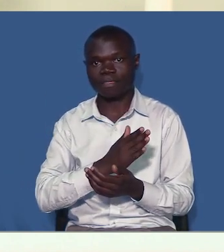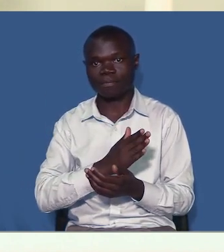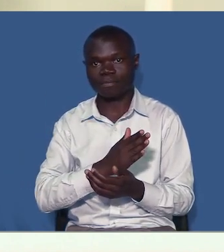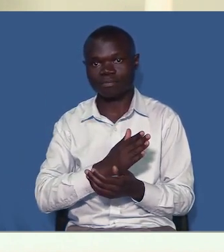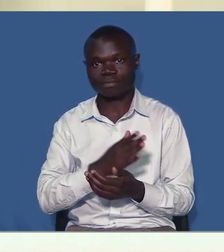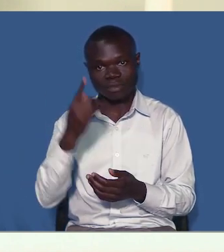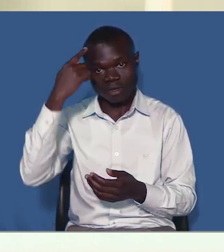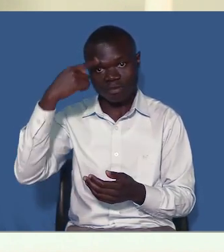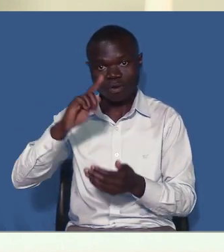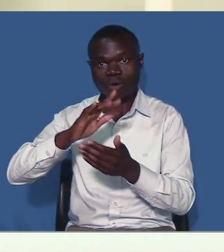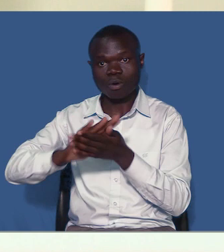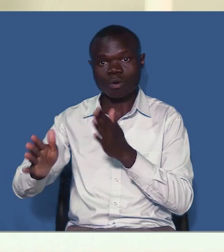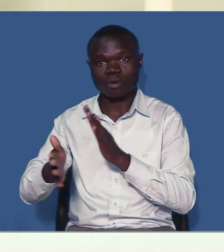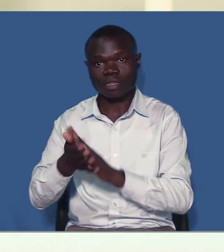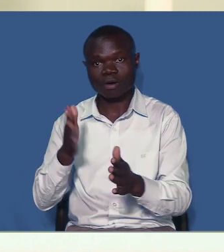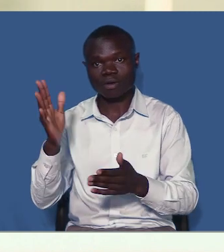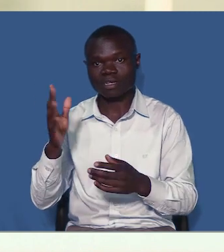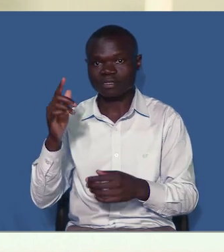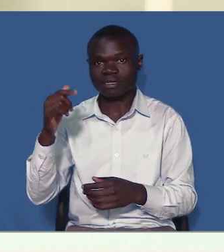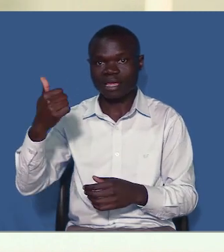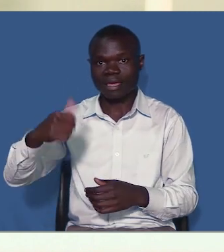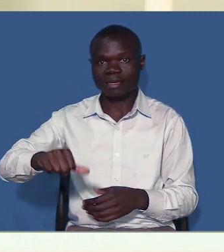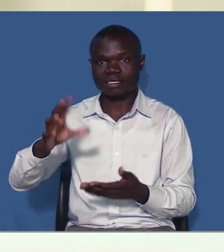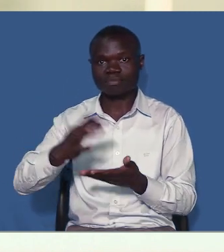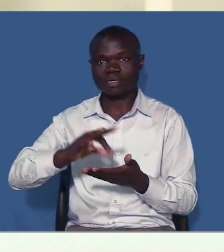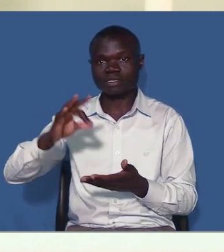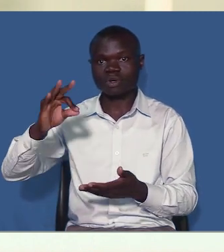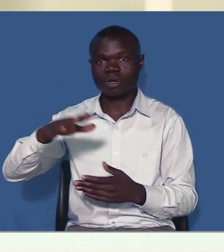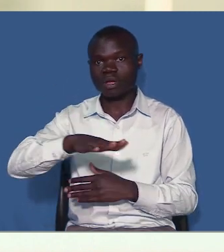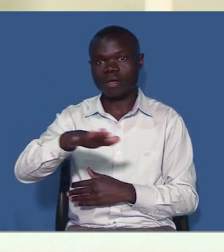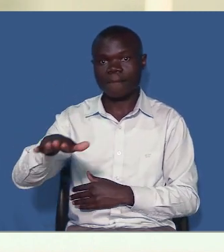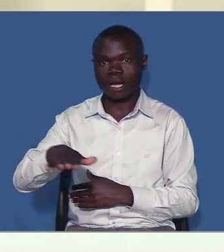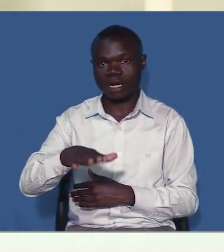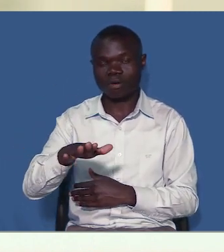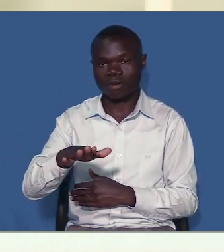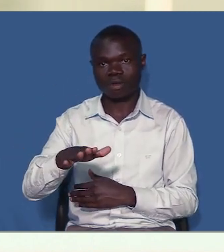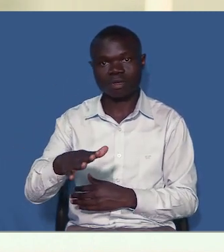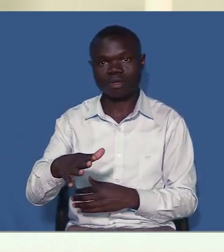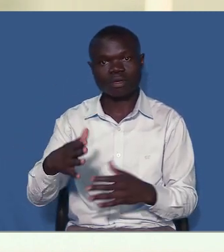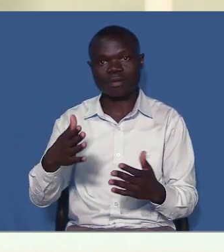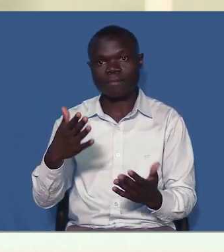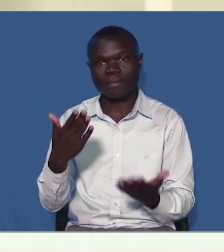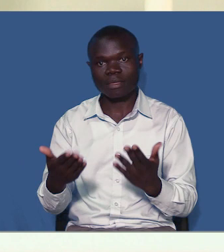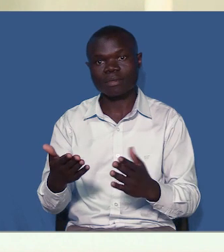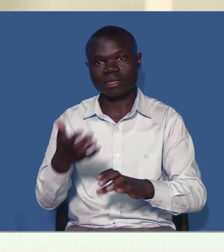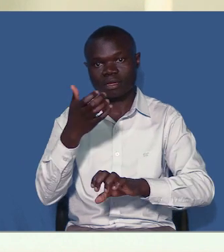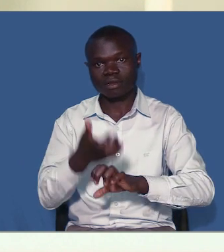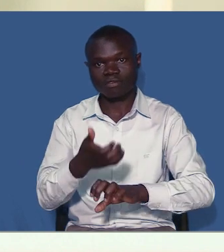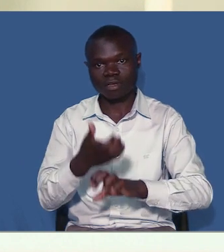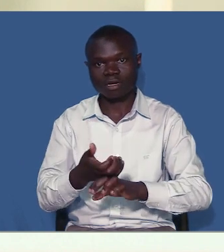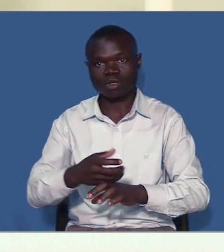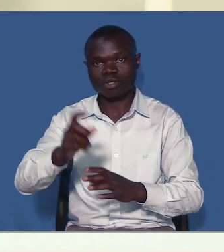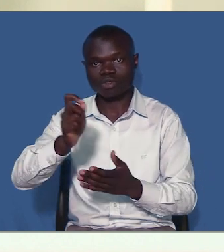Though without any spiritual background, it might be difficult to write down a text of an inspiring hymn